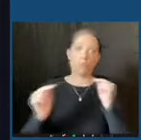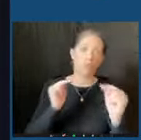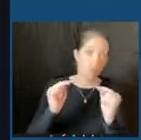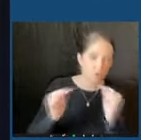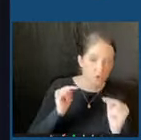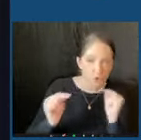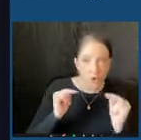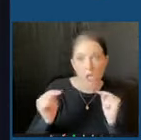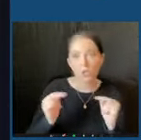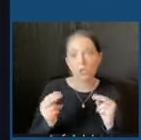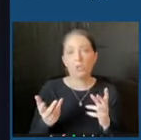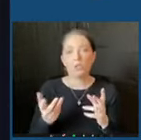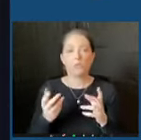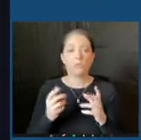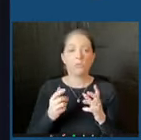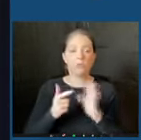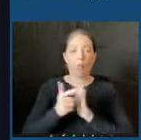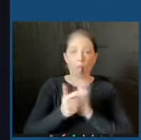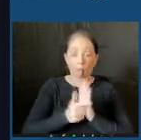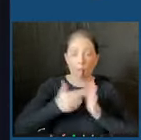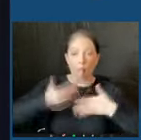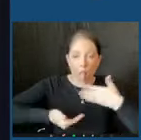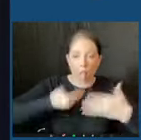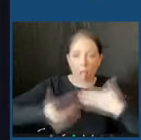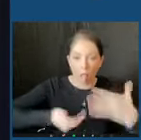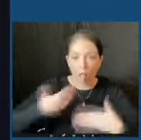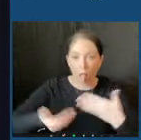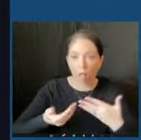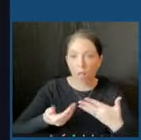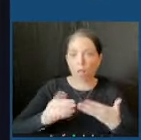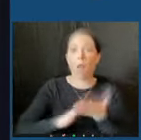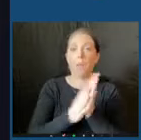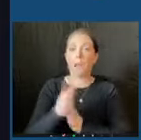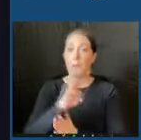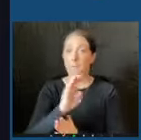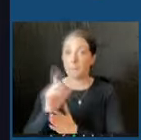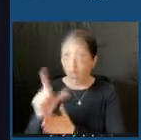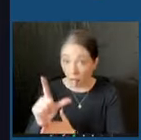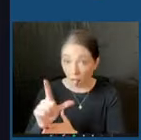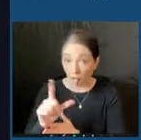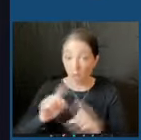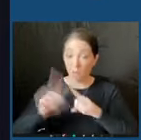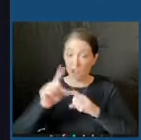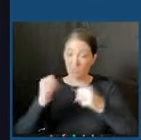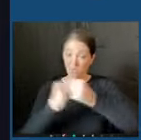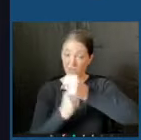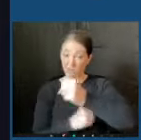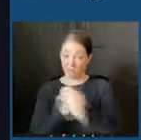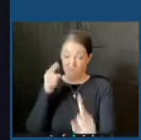got to work through legislation, and ultimately it leads into a bill signing. But fundamentally, what we're talking about,